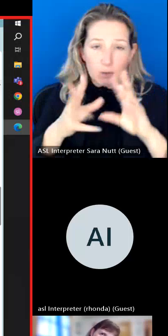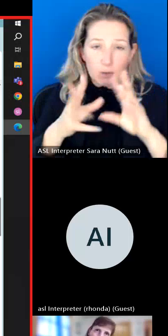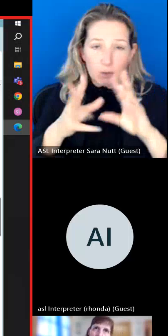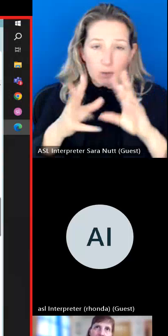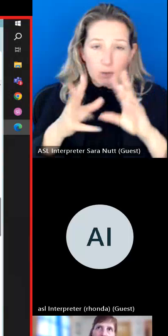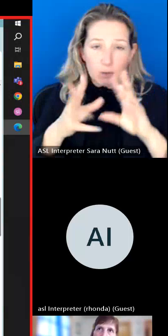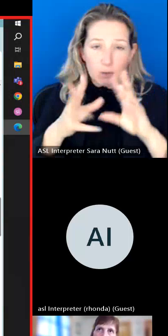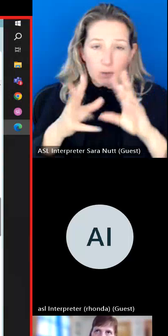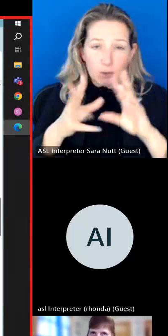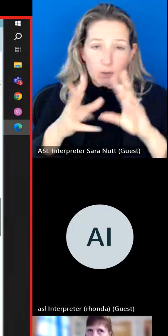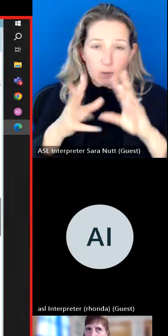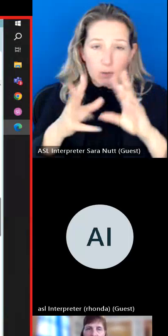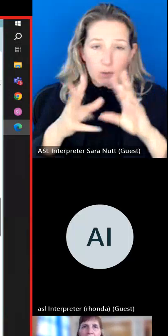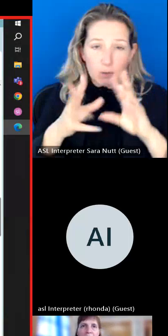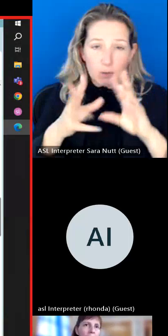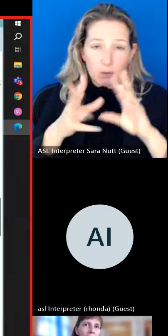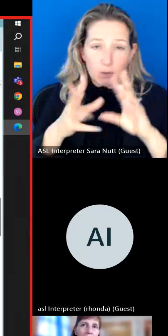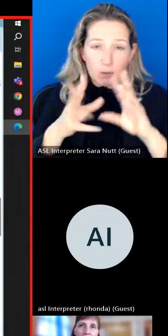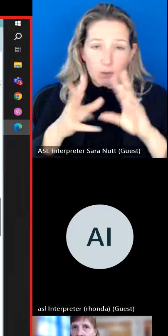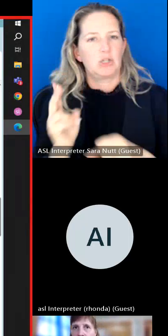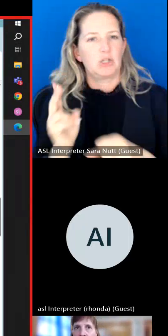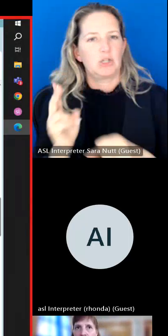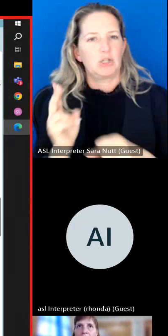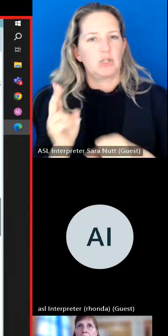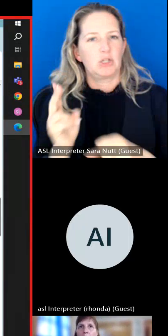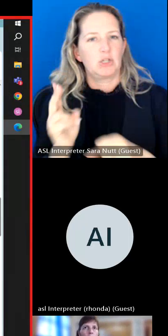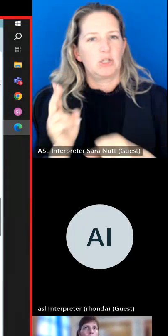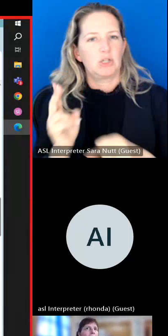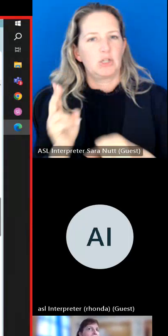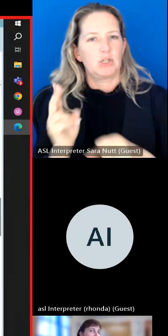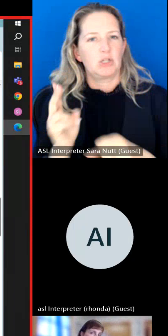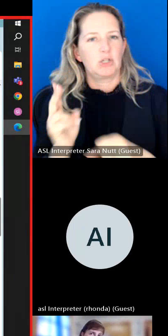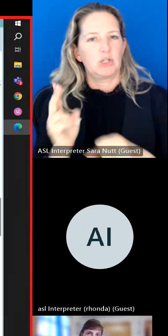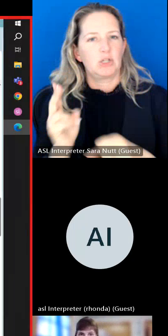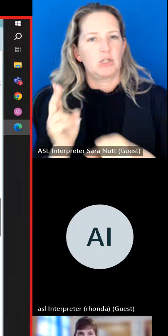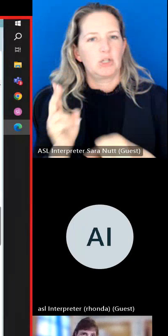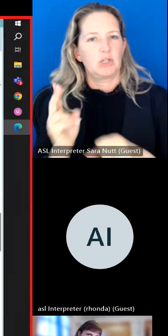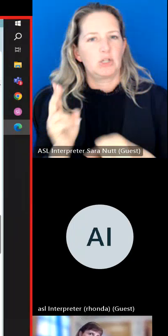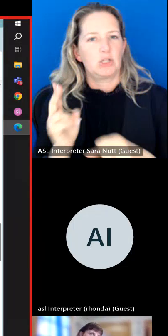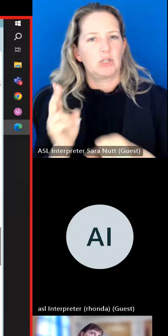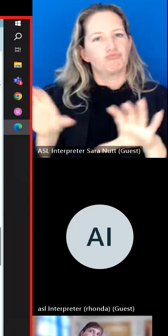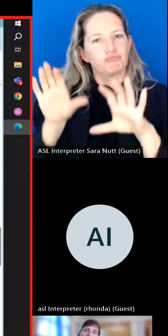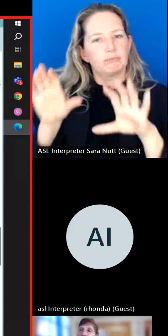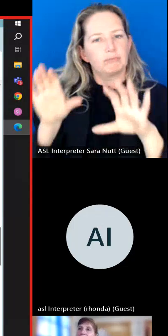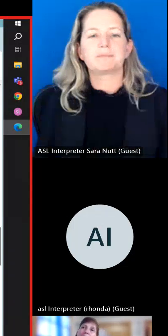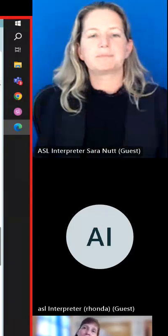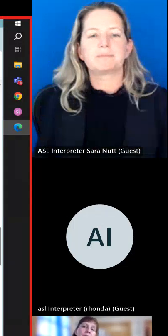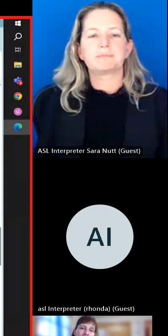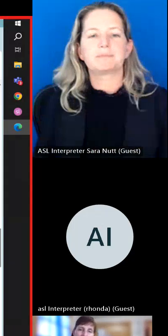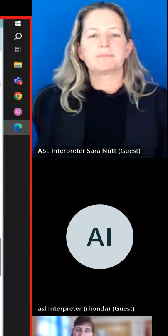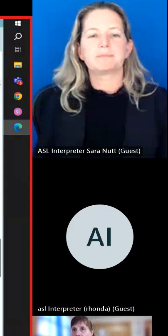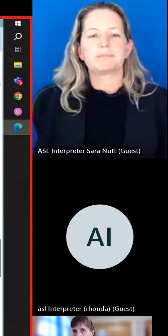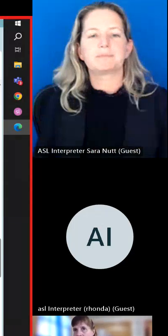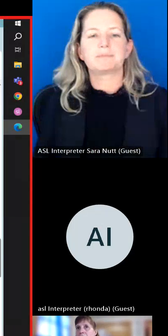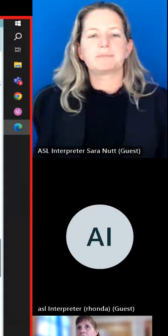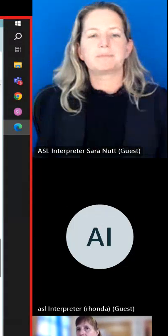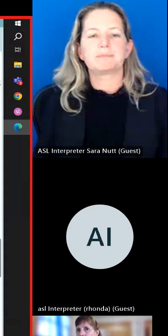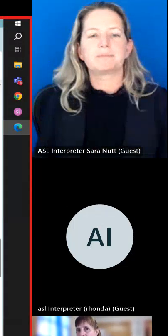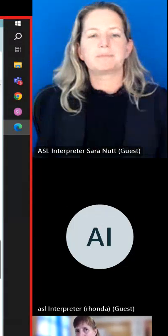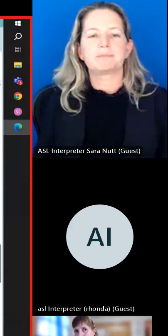and using some of those online tools. How do you visualize your data? And finally, how do you